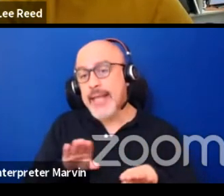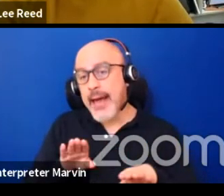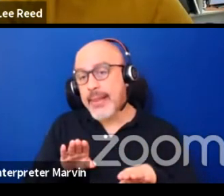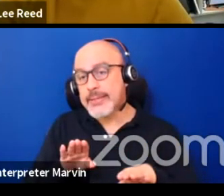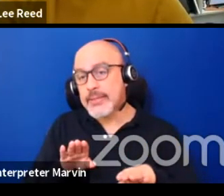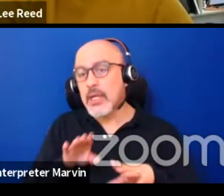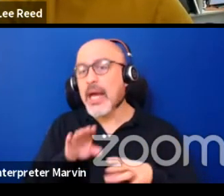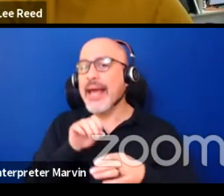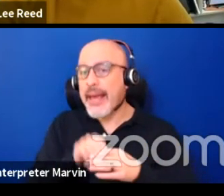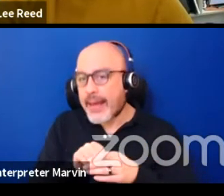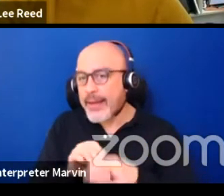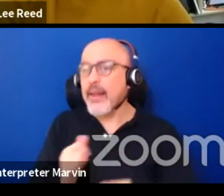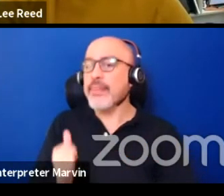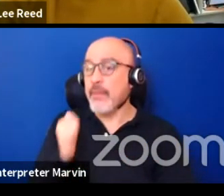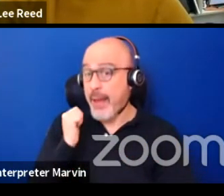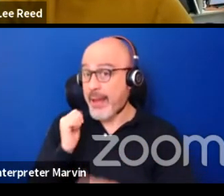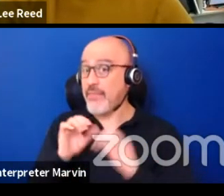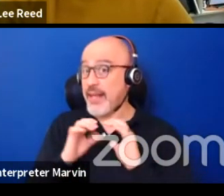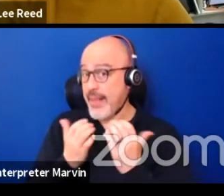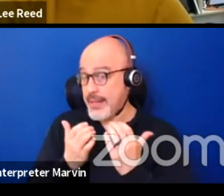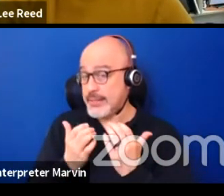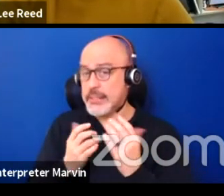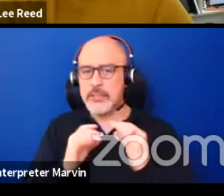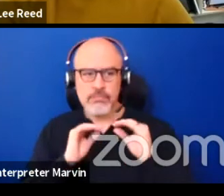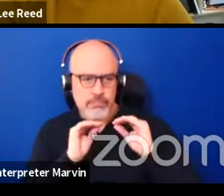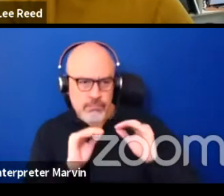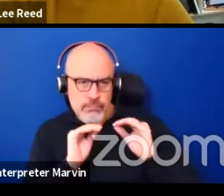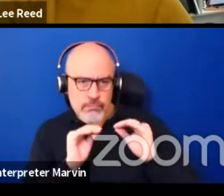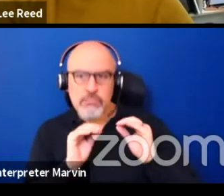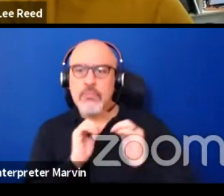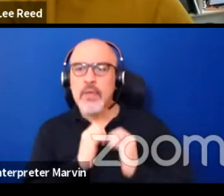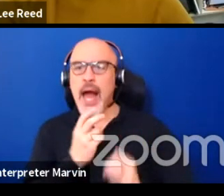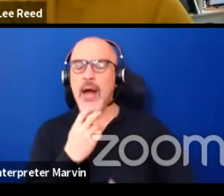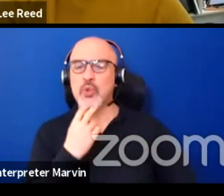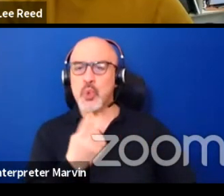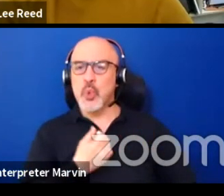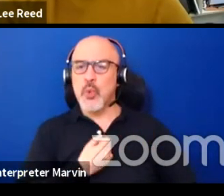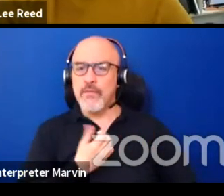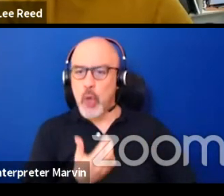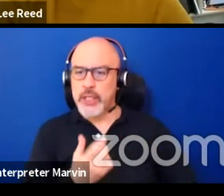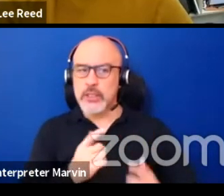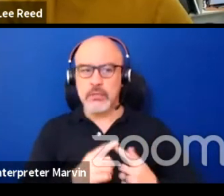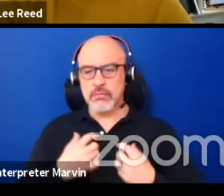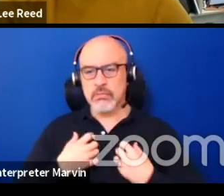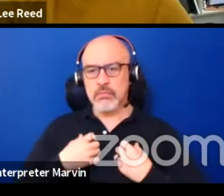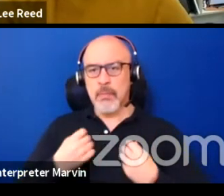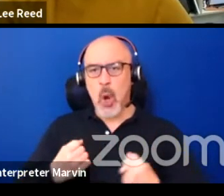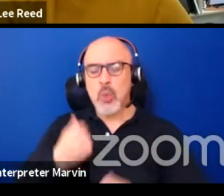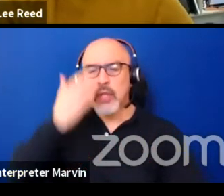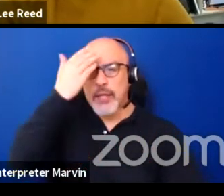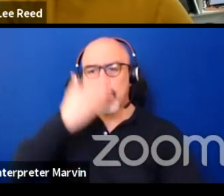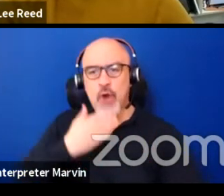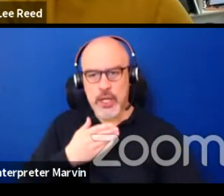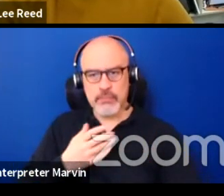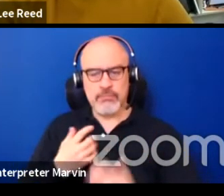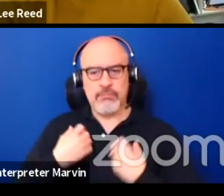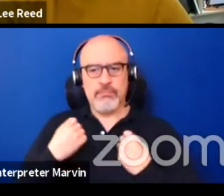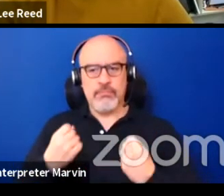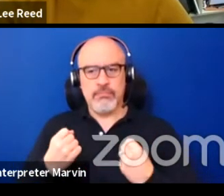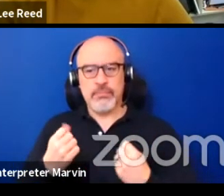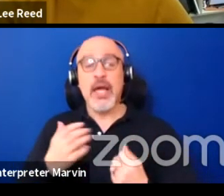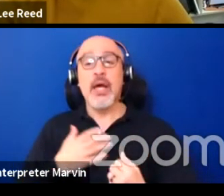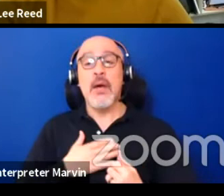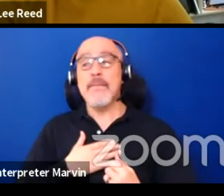in the back of the classroom, and we teach them how to be the voices. We teach them how to be bold in the front. And so my